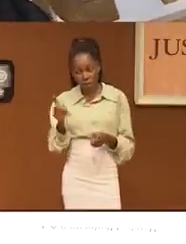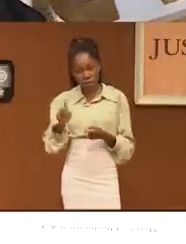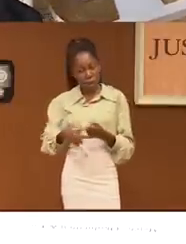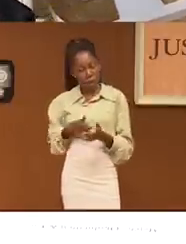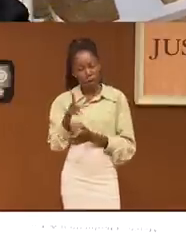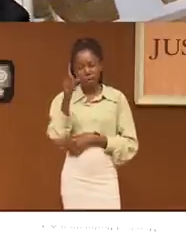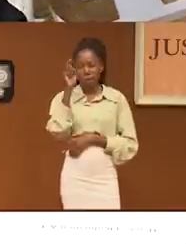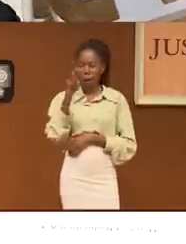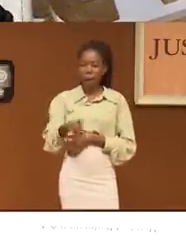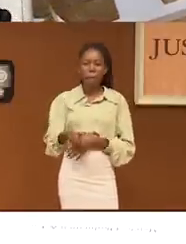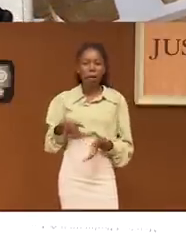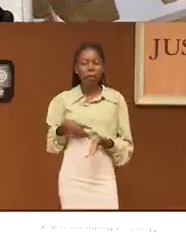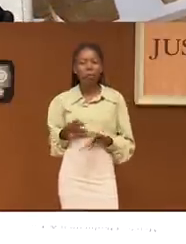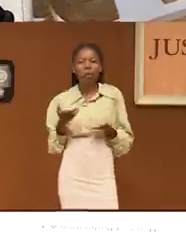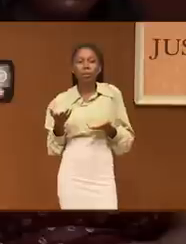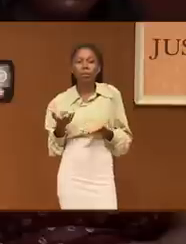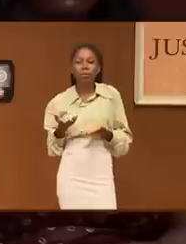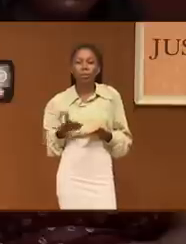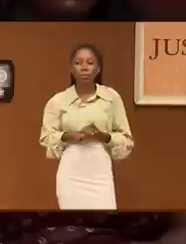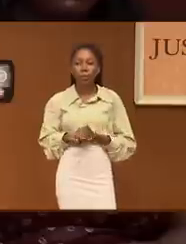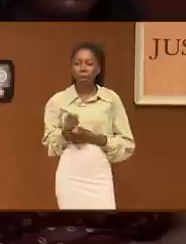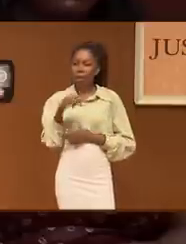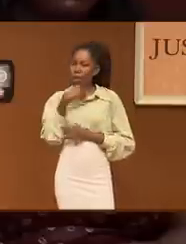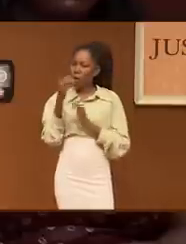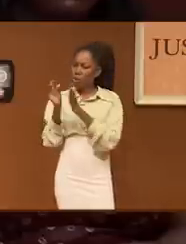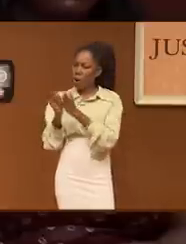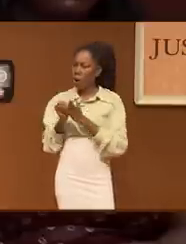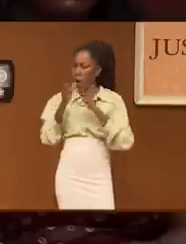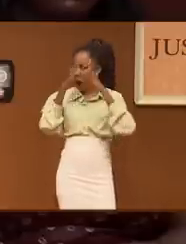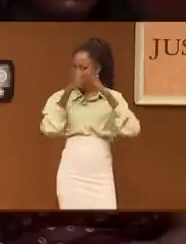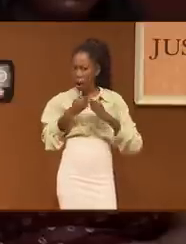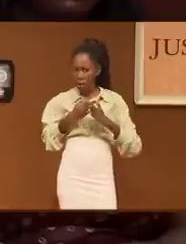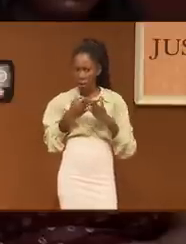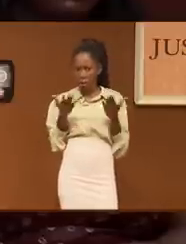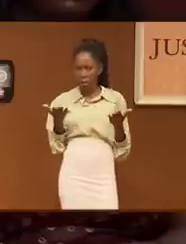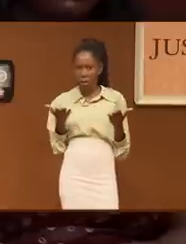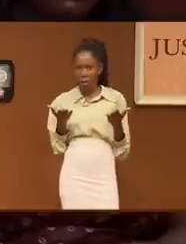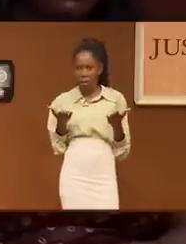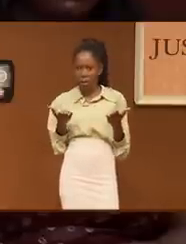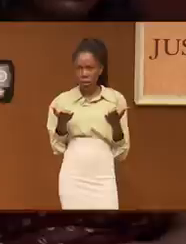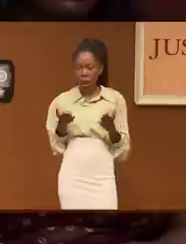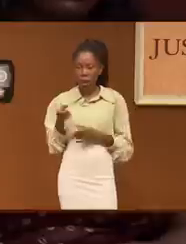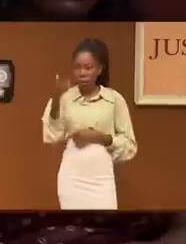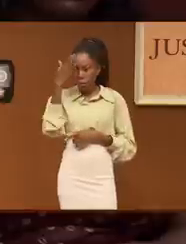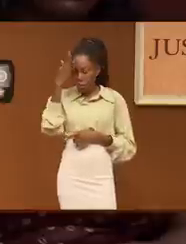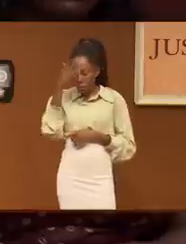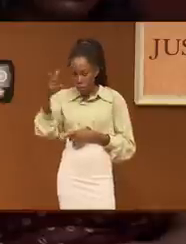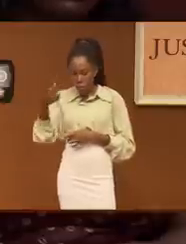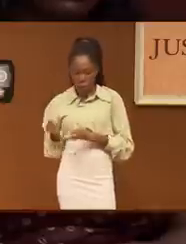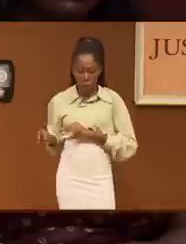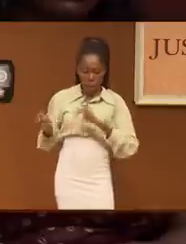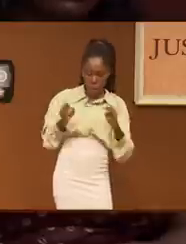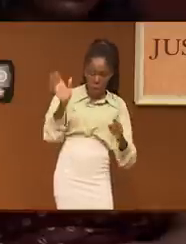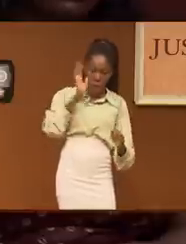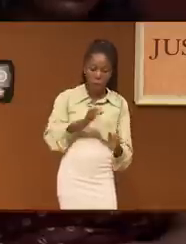law. Is it your house? No. When you were moving, you agreed that you will live there free without